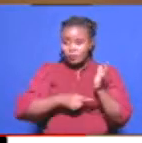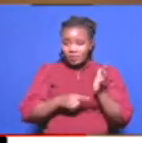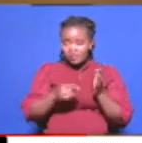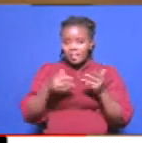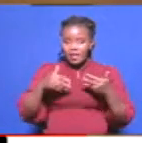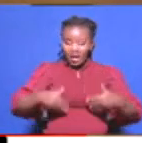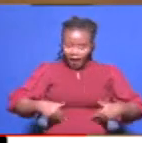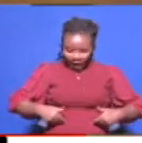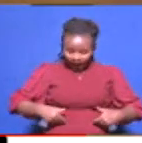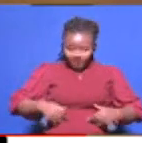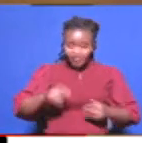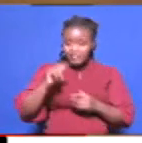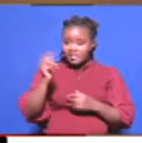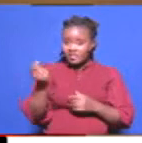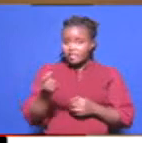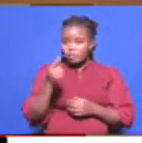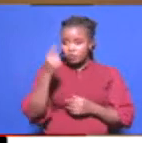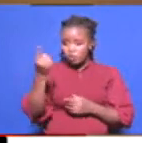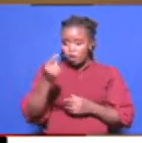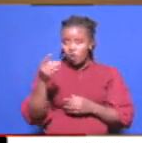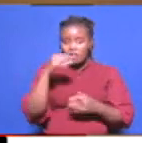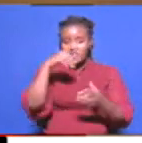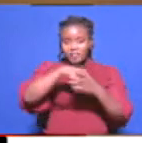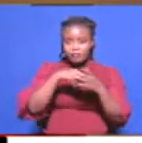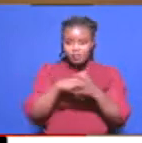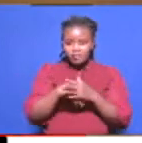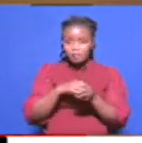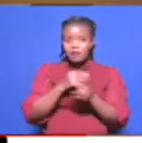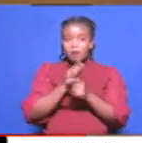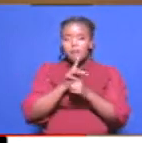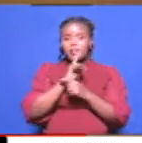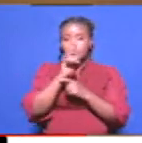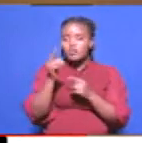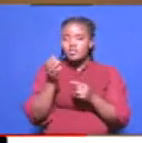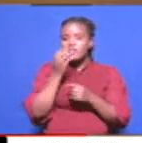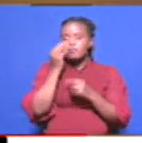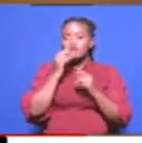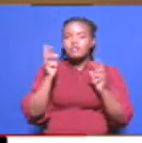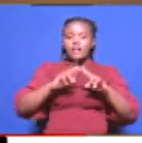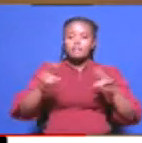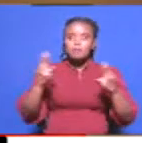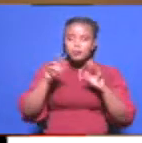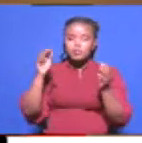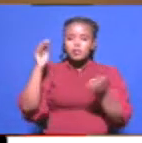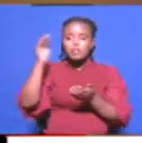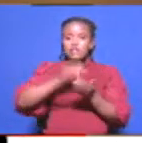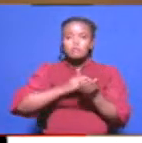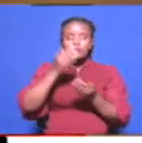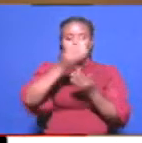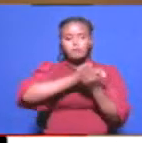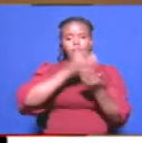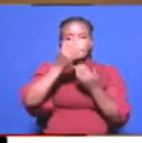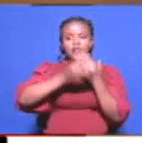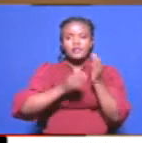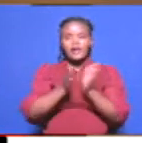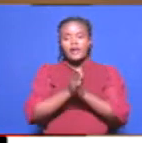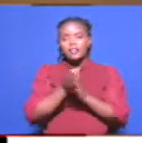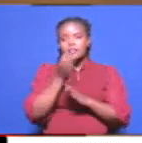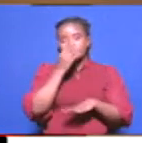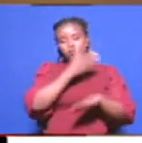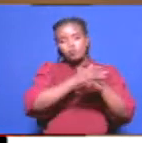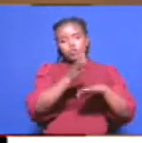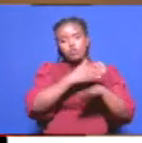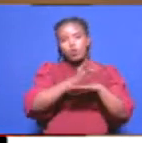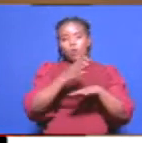mitigated by investing in making food accessible, reduced post-harvest losses and food wastage in the country's main food